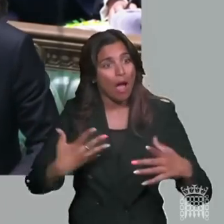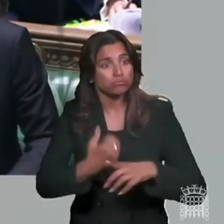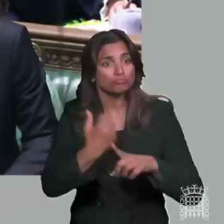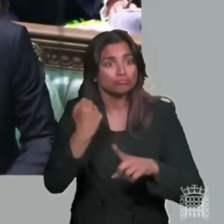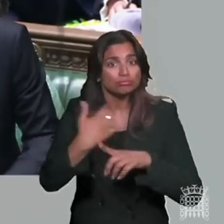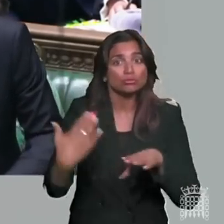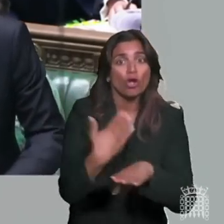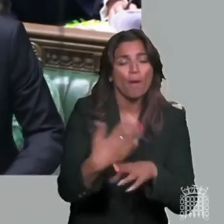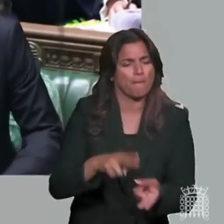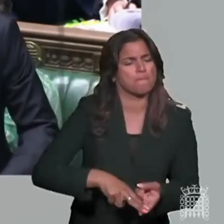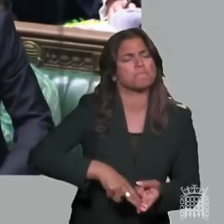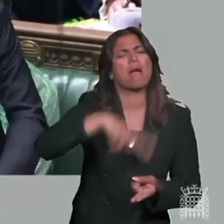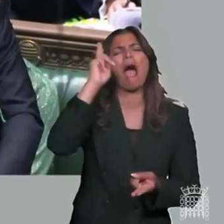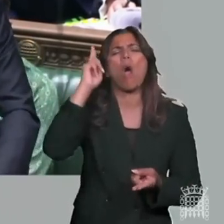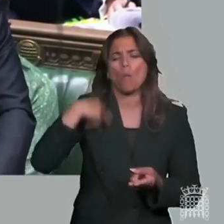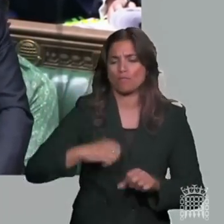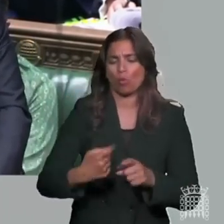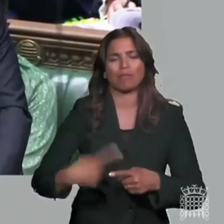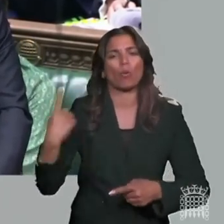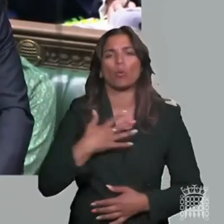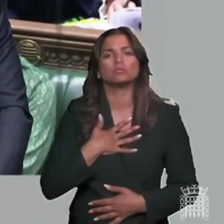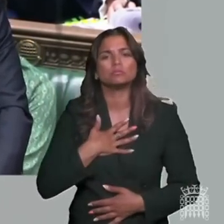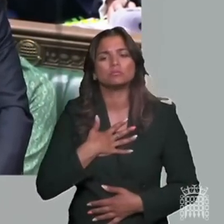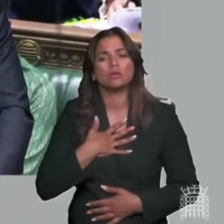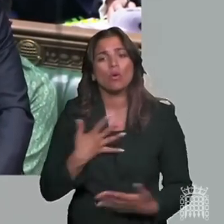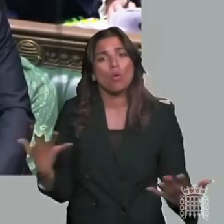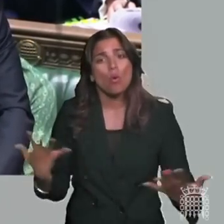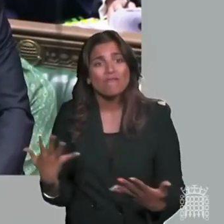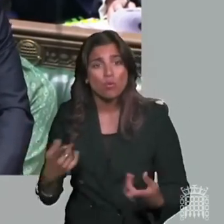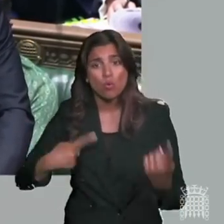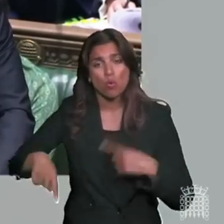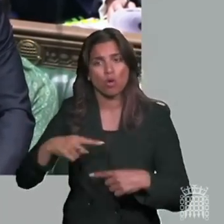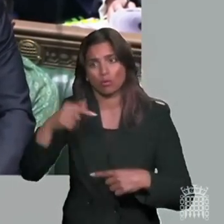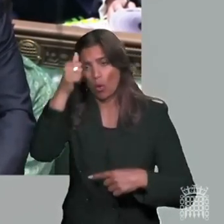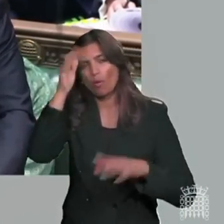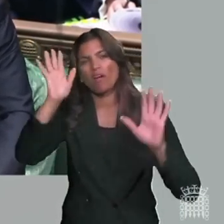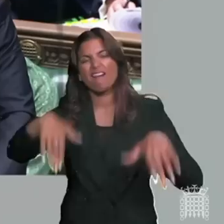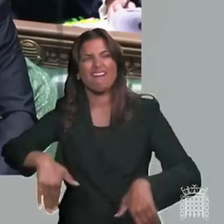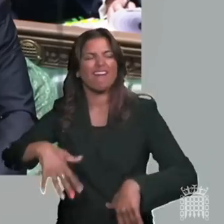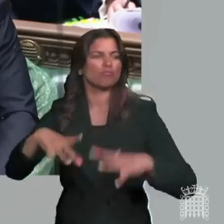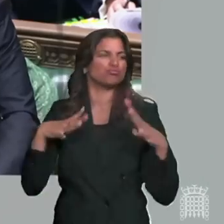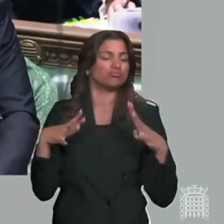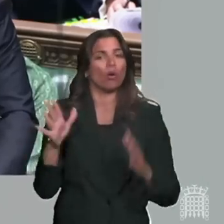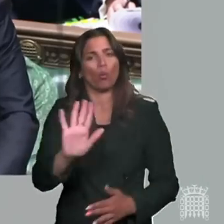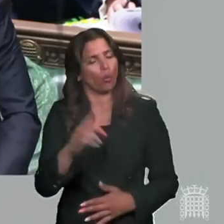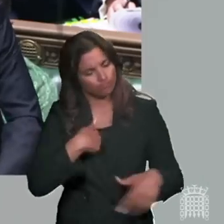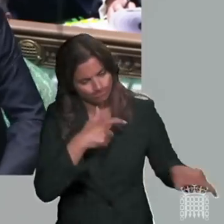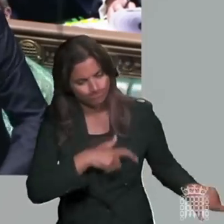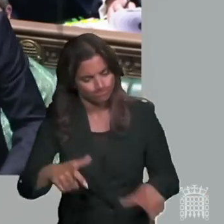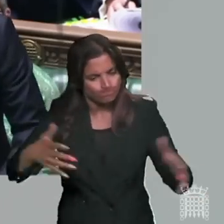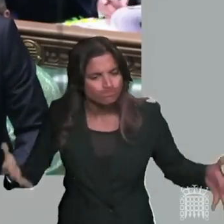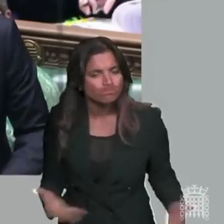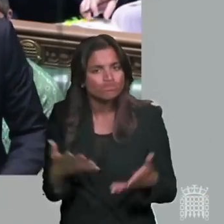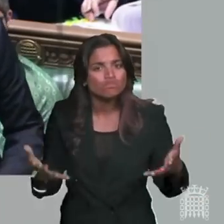By no means complacent, but the inactivity rate continues to fall and the unemployment rate remains at historically low